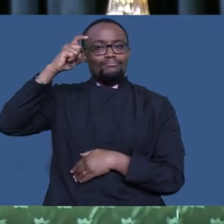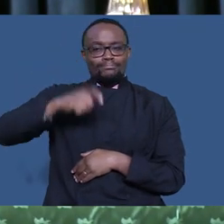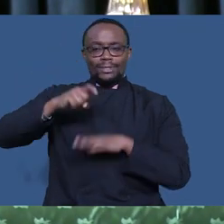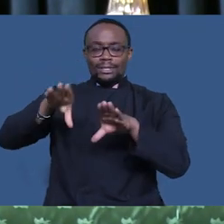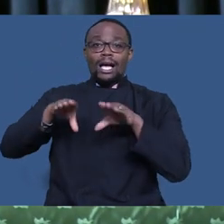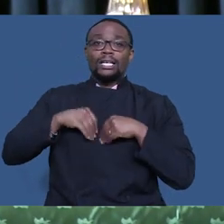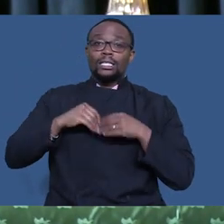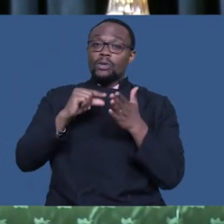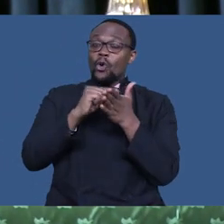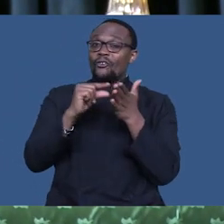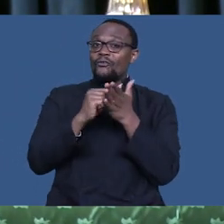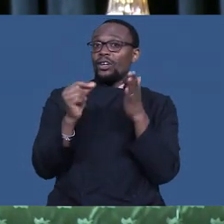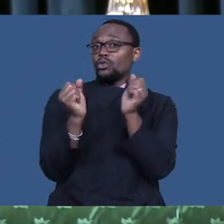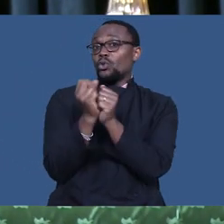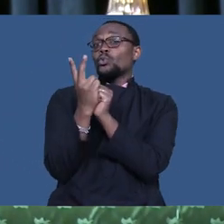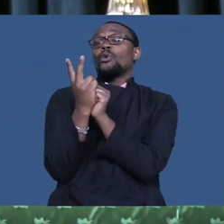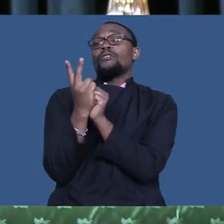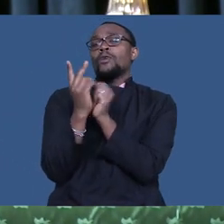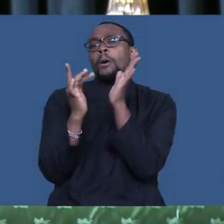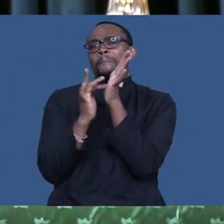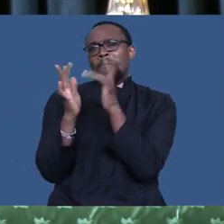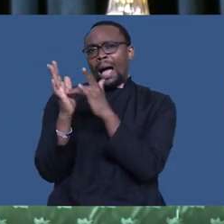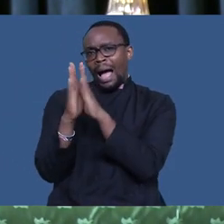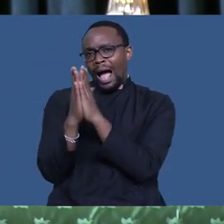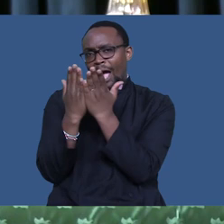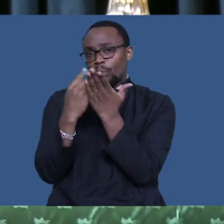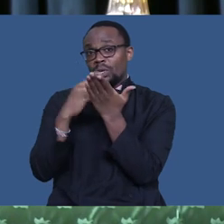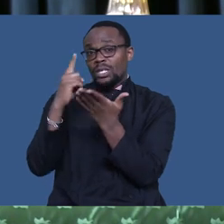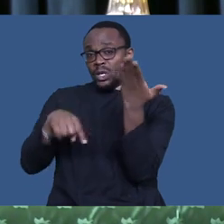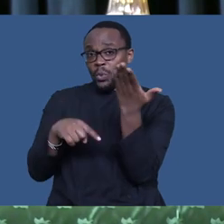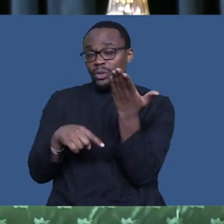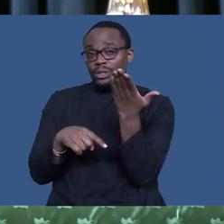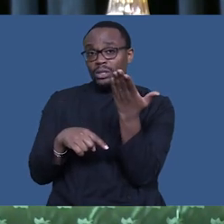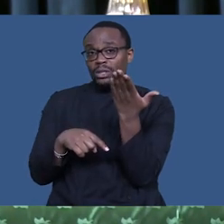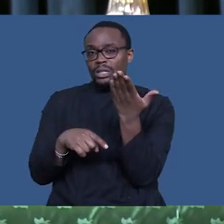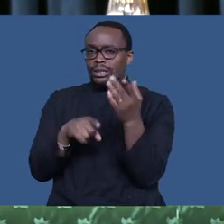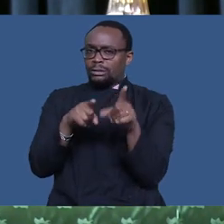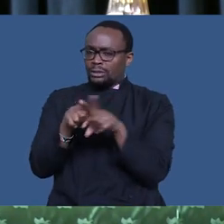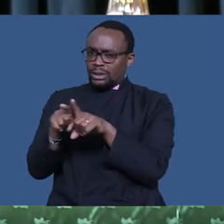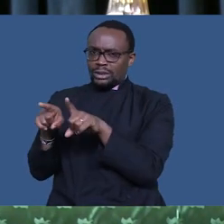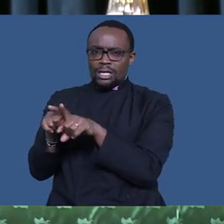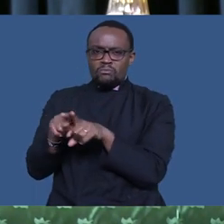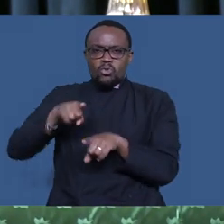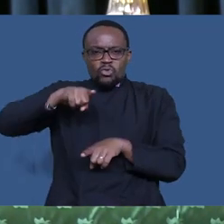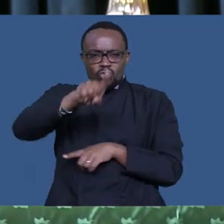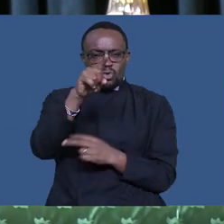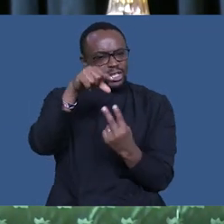verse 12, the Bible says this: "Therefore, as the elect of